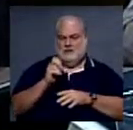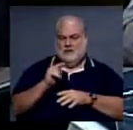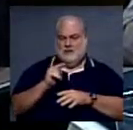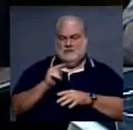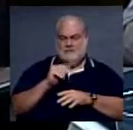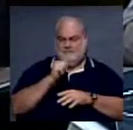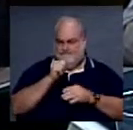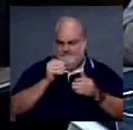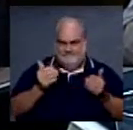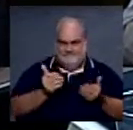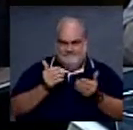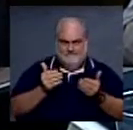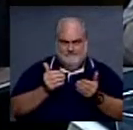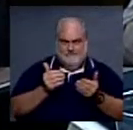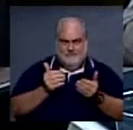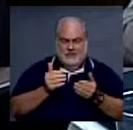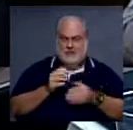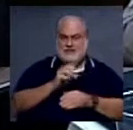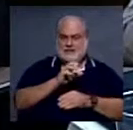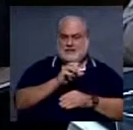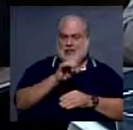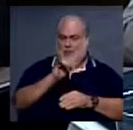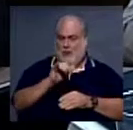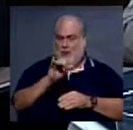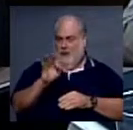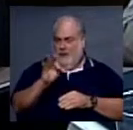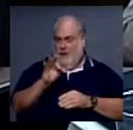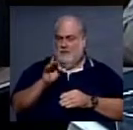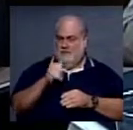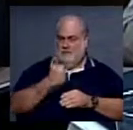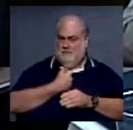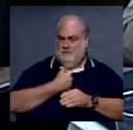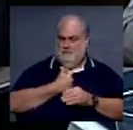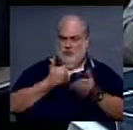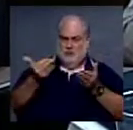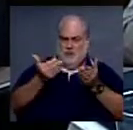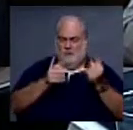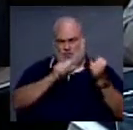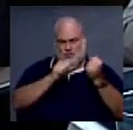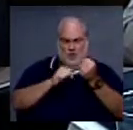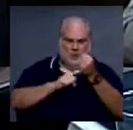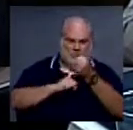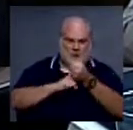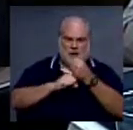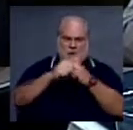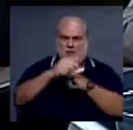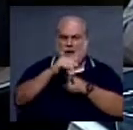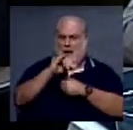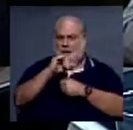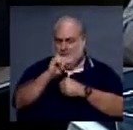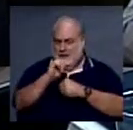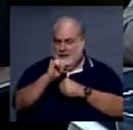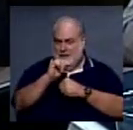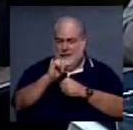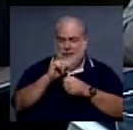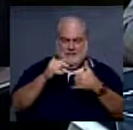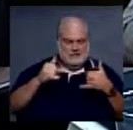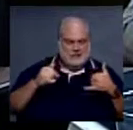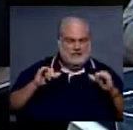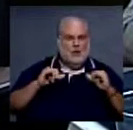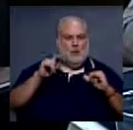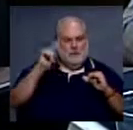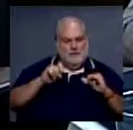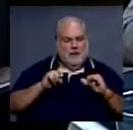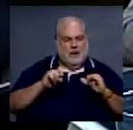you know, I serve on CYF and very big proponent of our PIT funds, but at some point we really have to